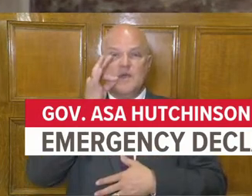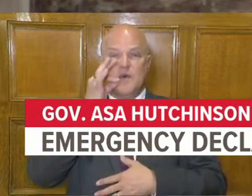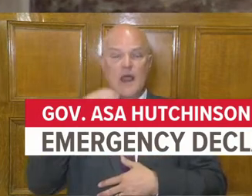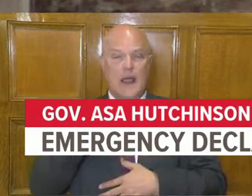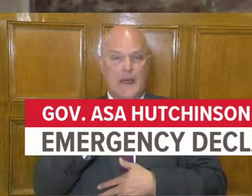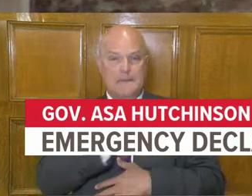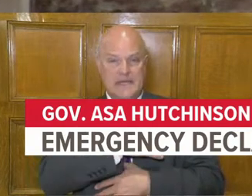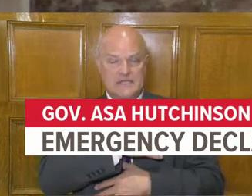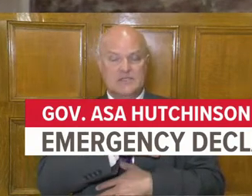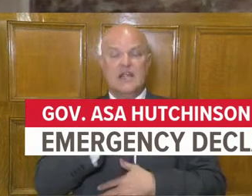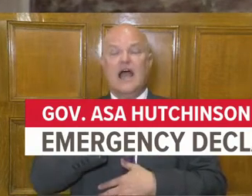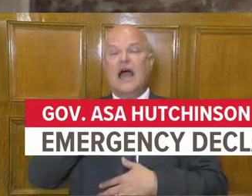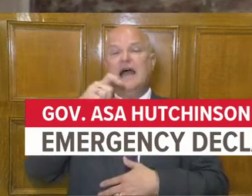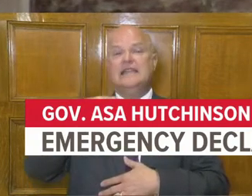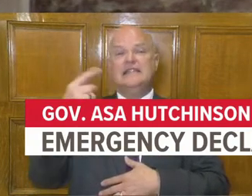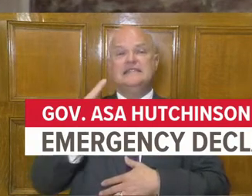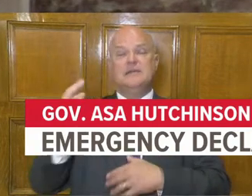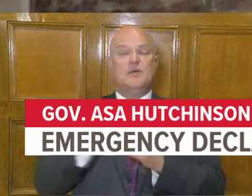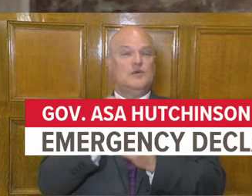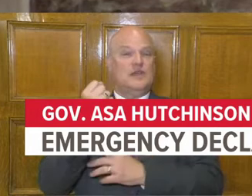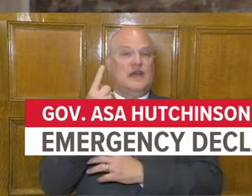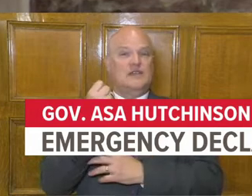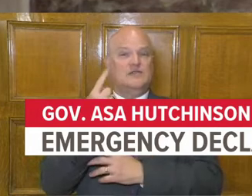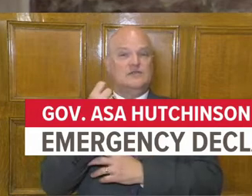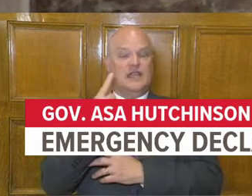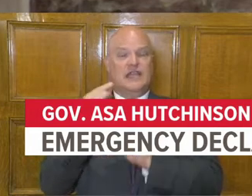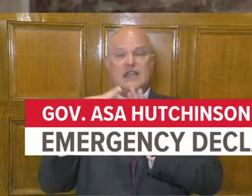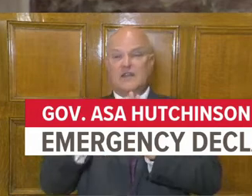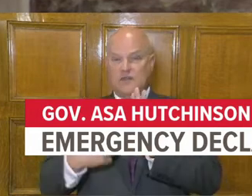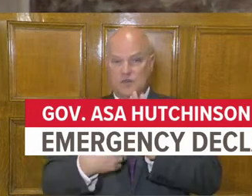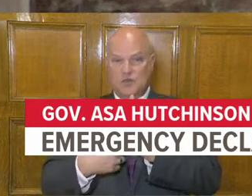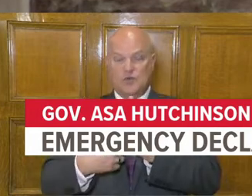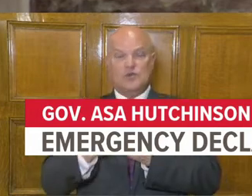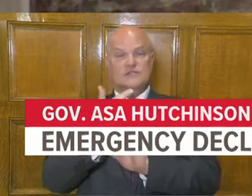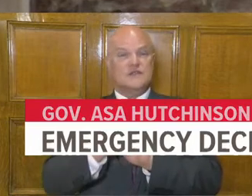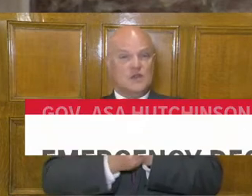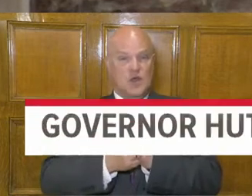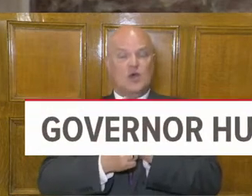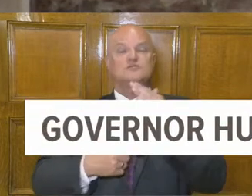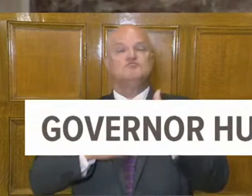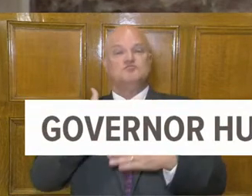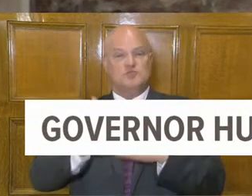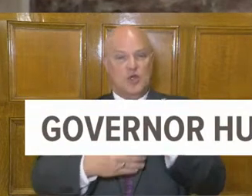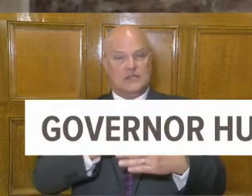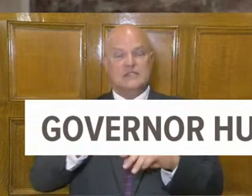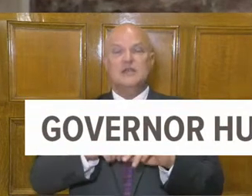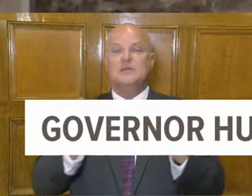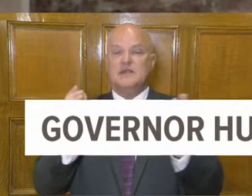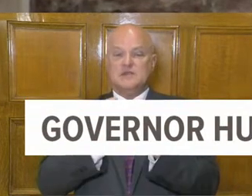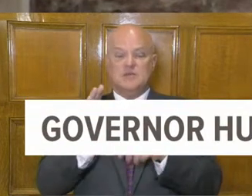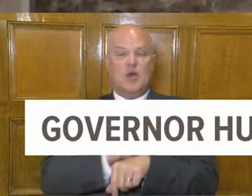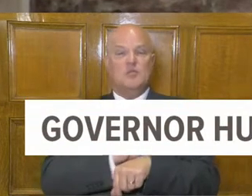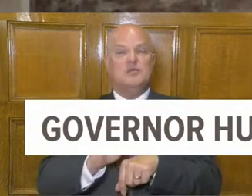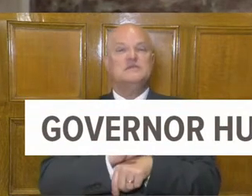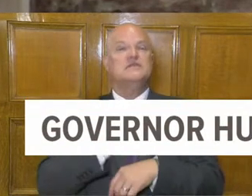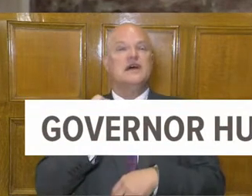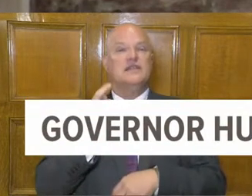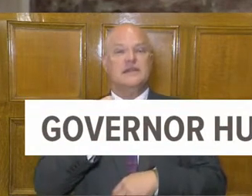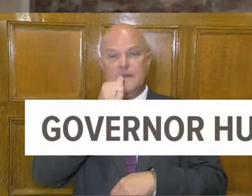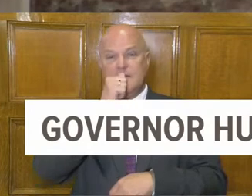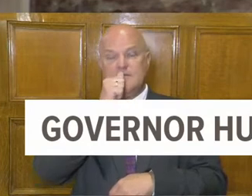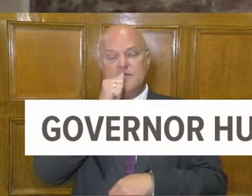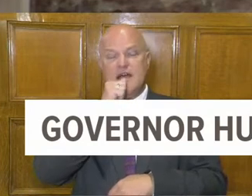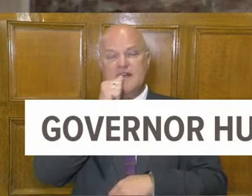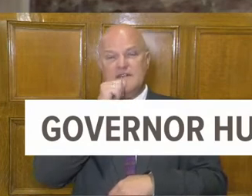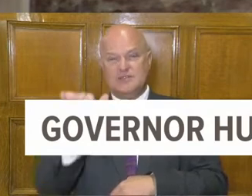Commission, I needed someone with an understanding of regulatory process, but the small business understands the private